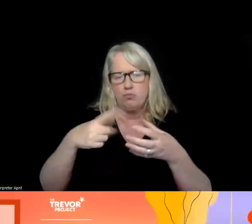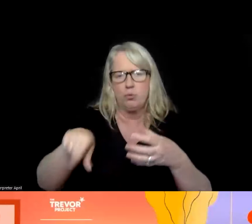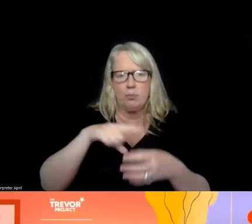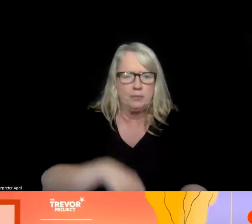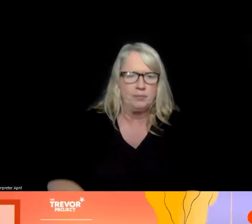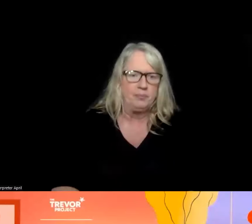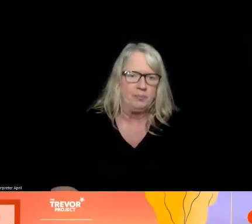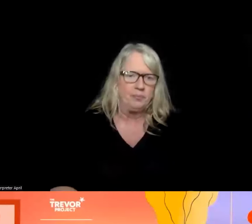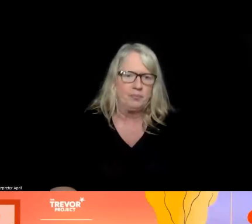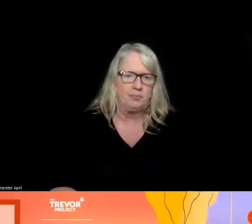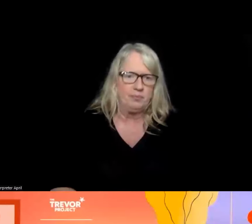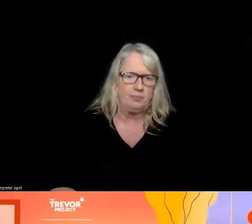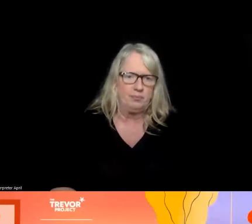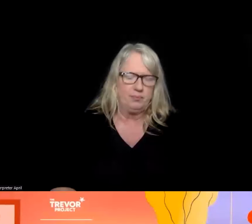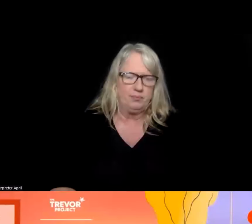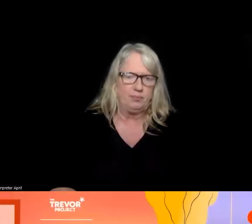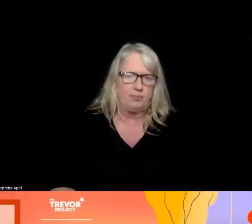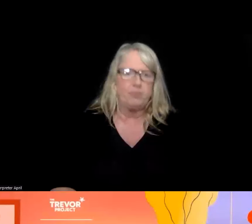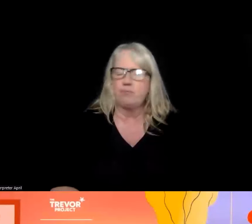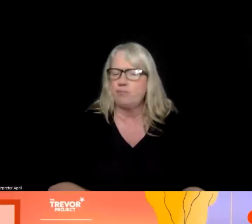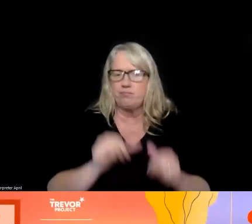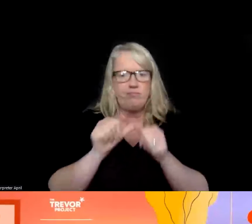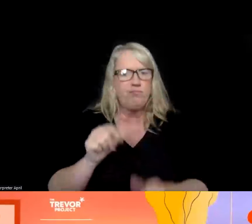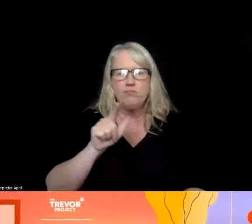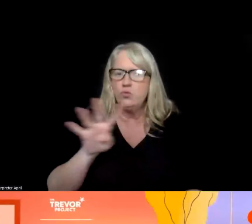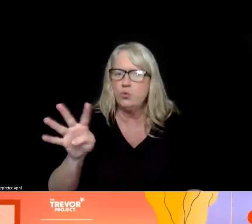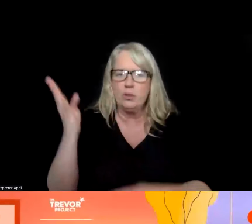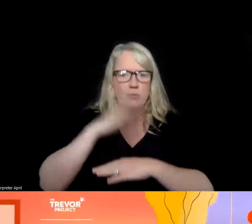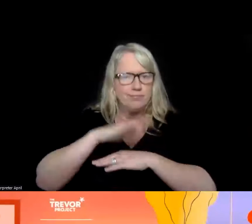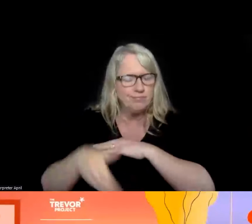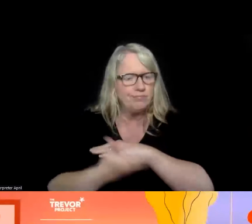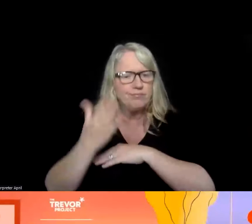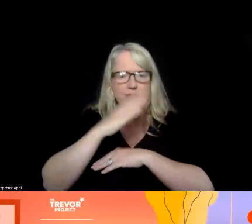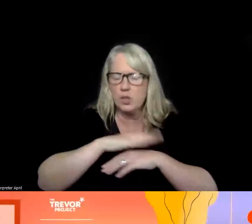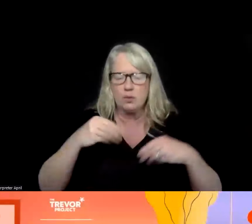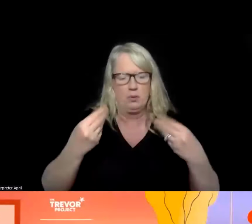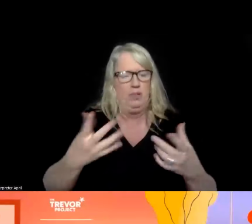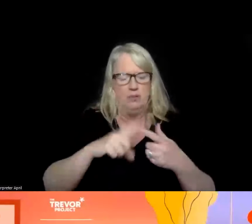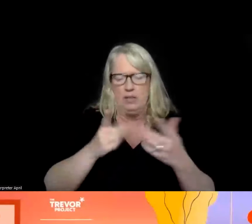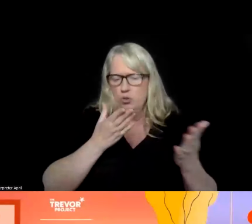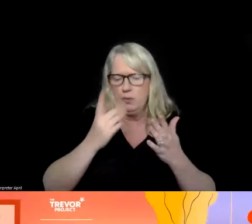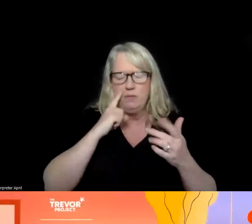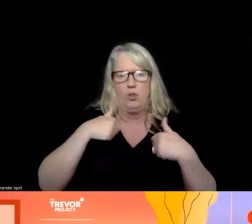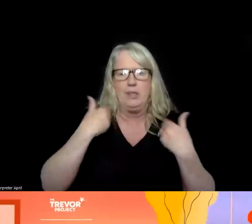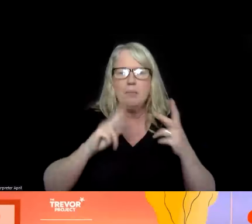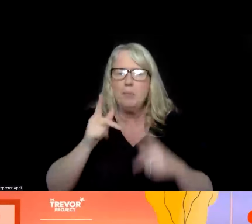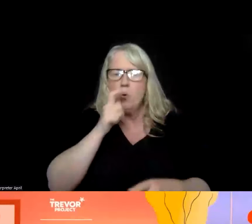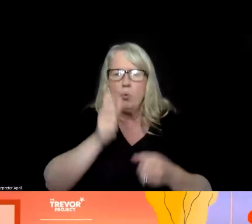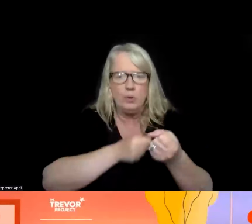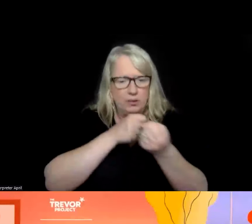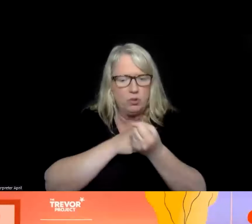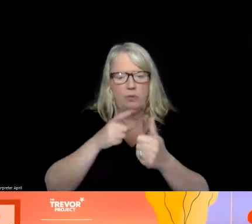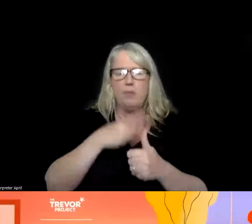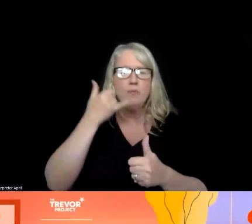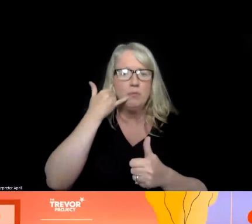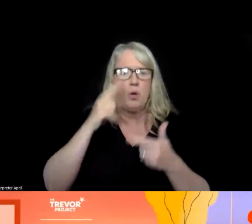please. We operate 24/7 free and confidential crisis services for young people who need support via phone, text,